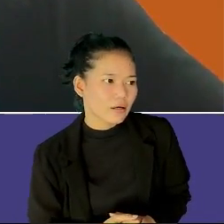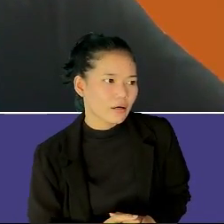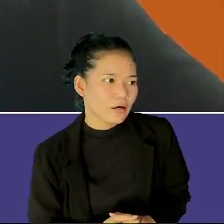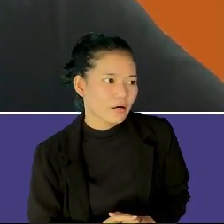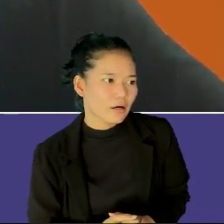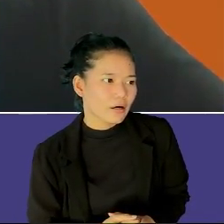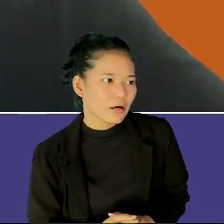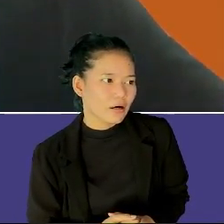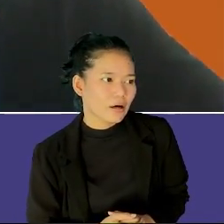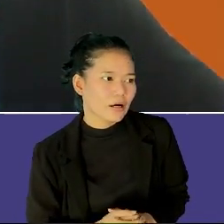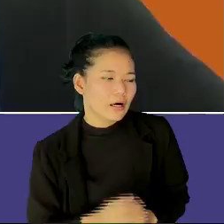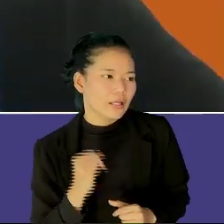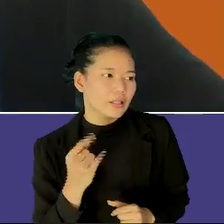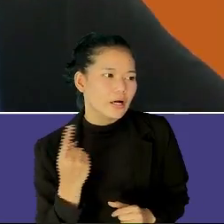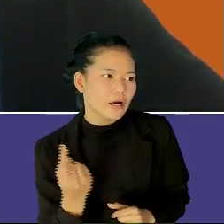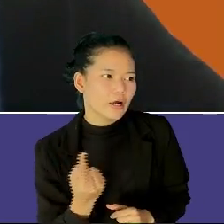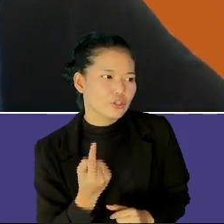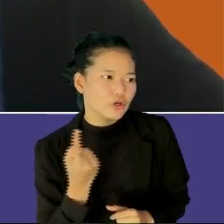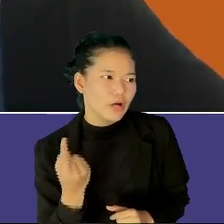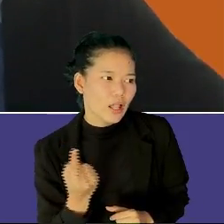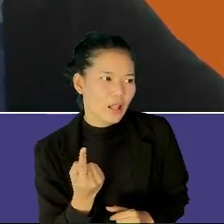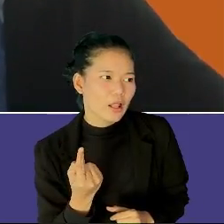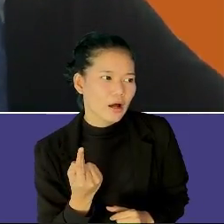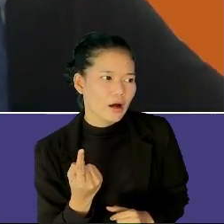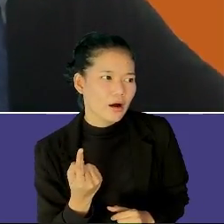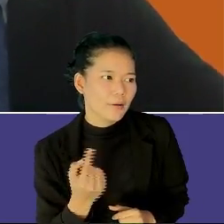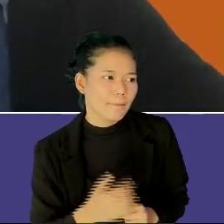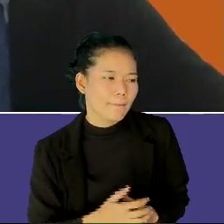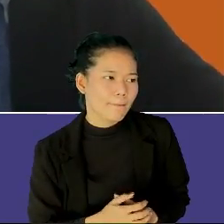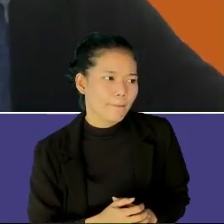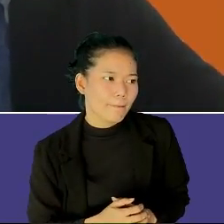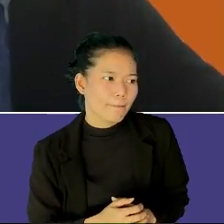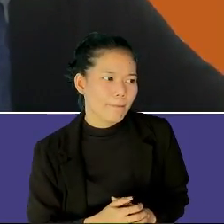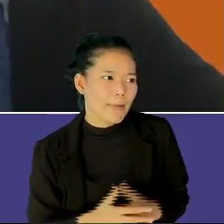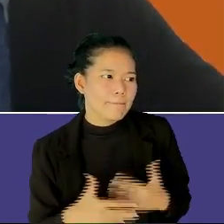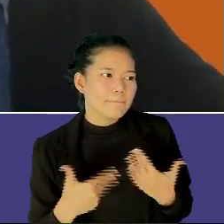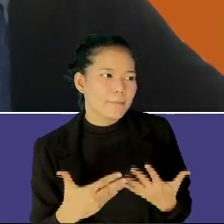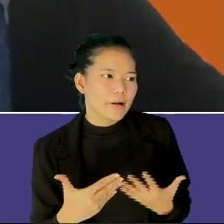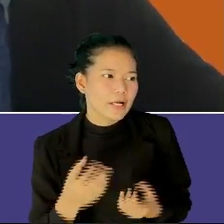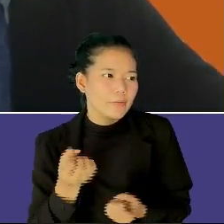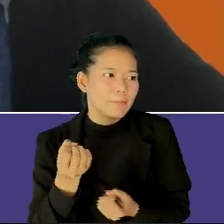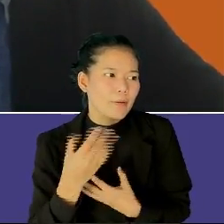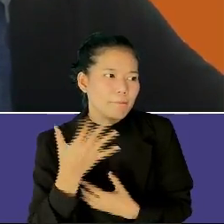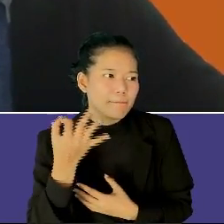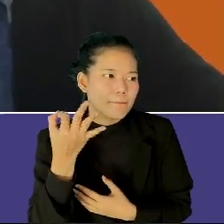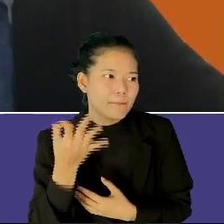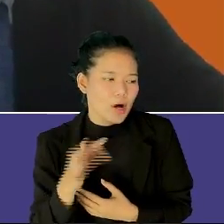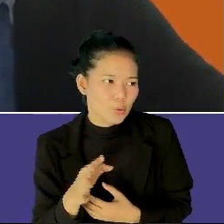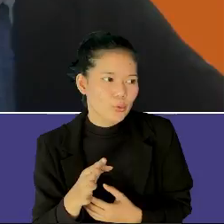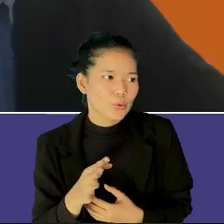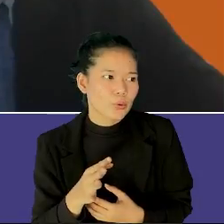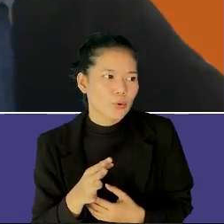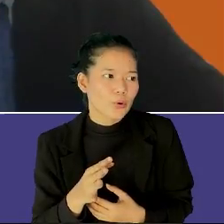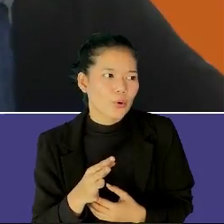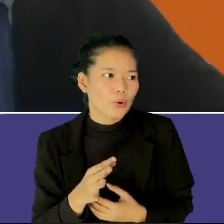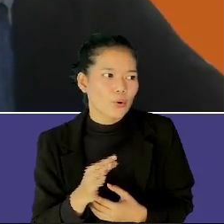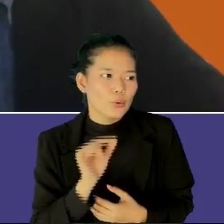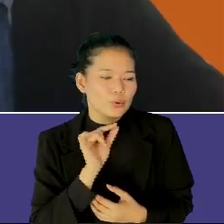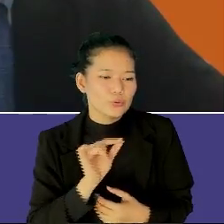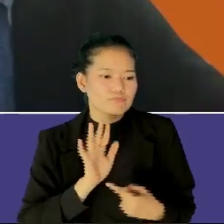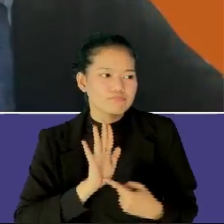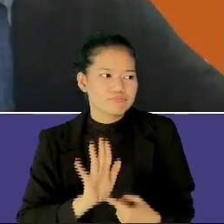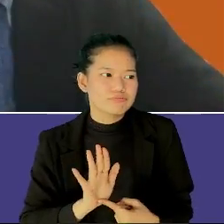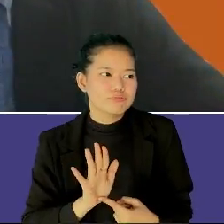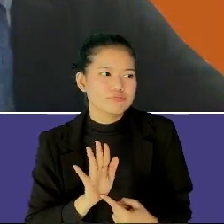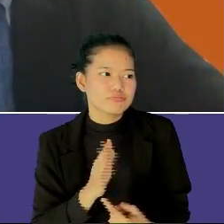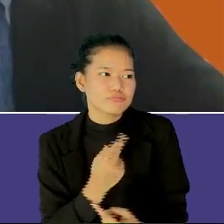Moses at Marriott International. How will the Indonesian government update the requirements for expatriates to show their